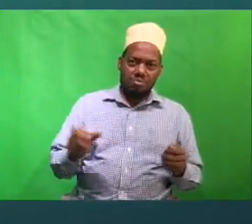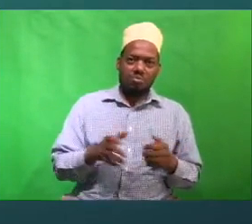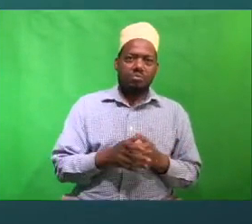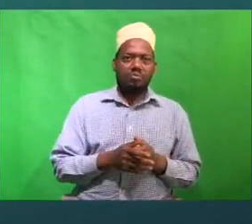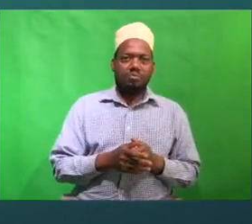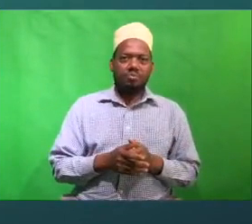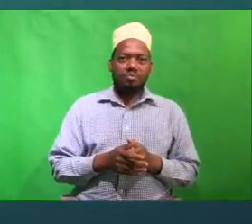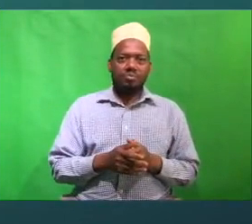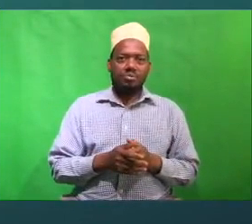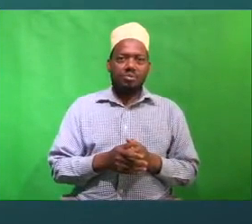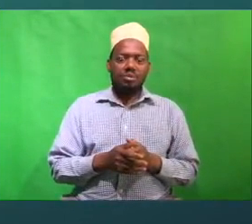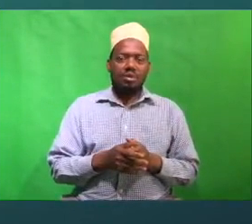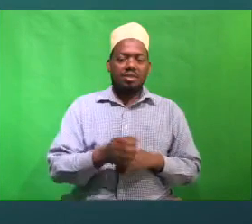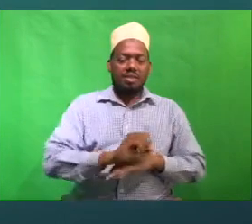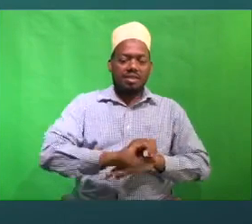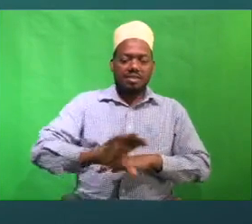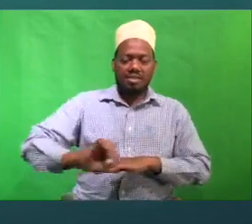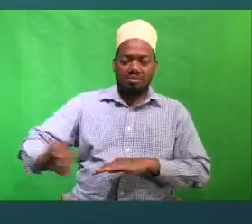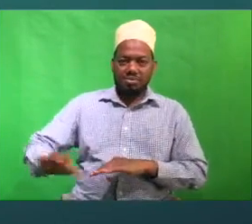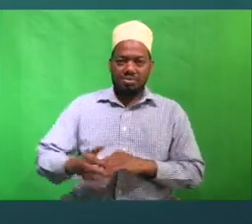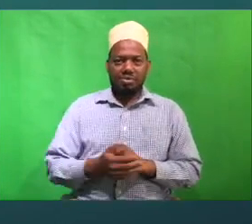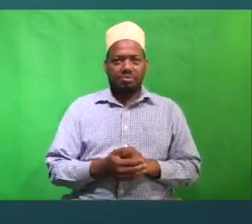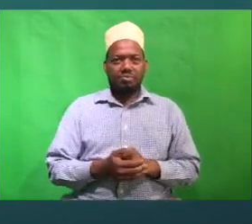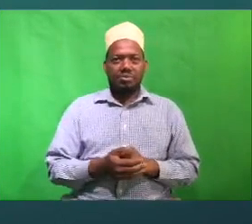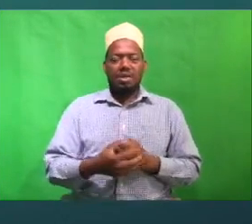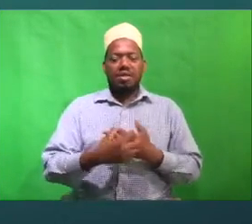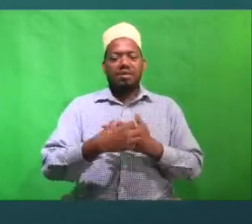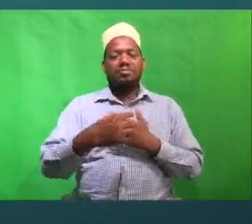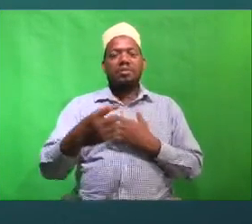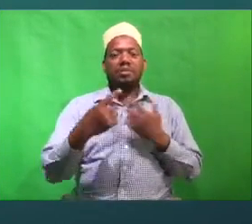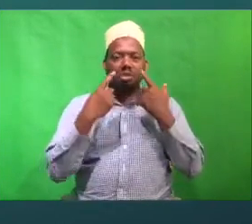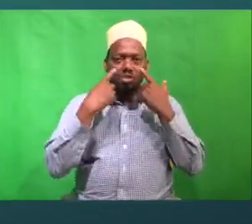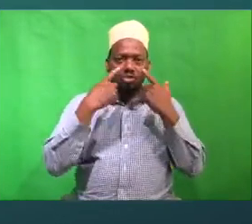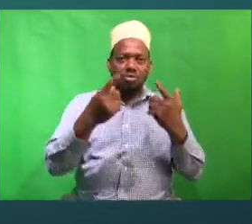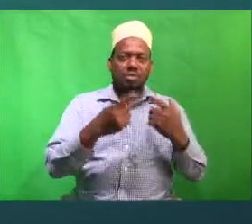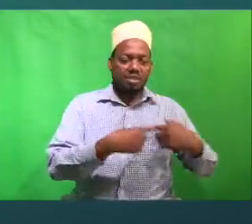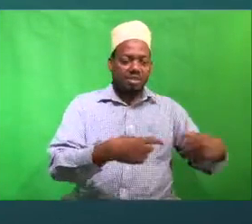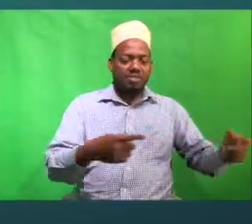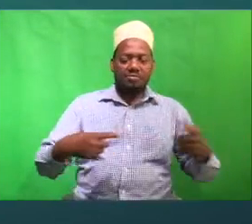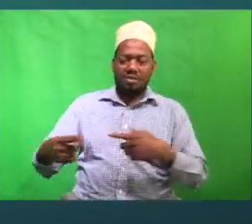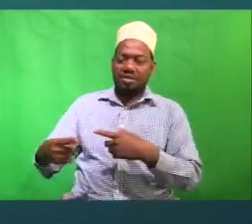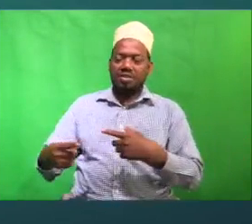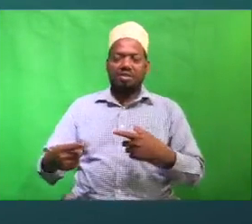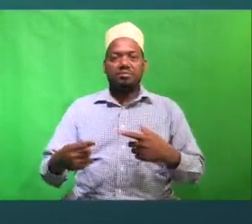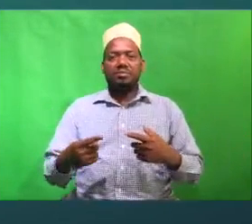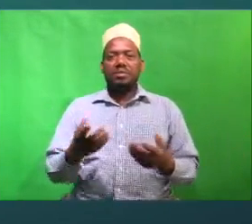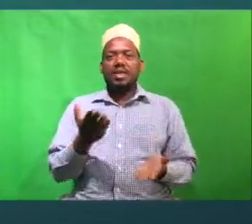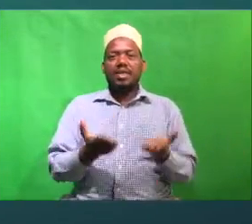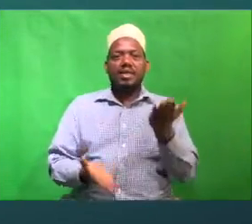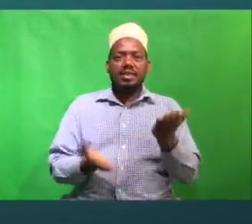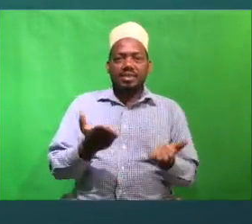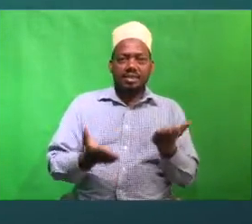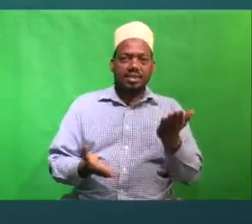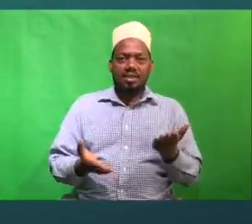that is a way how they distribute. The picture shown the different density of people who live in town